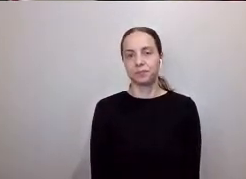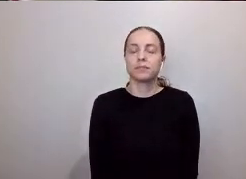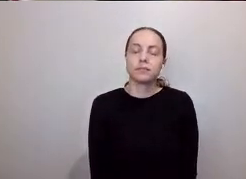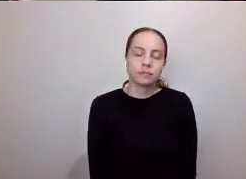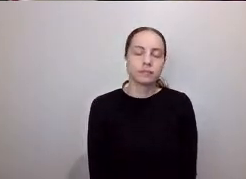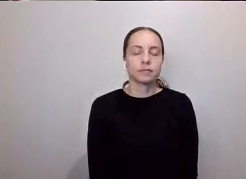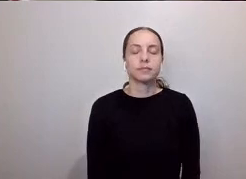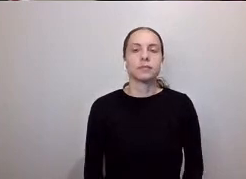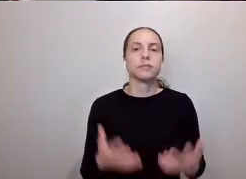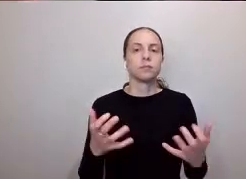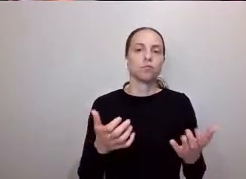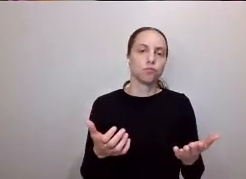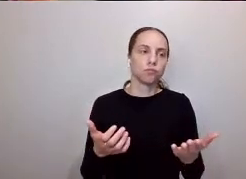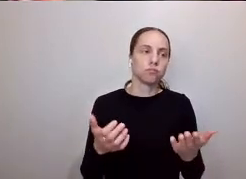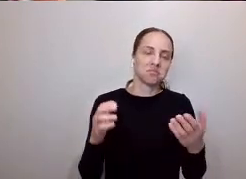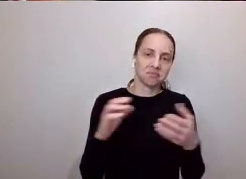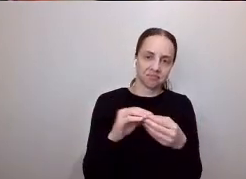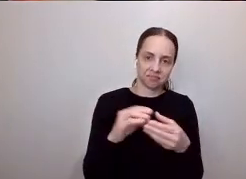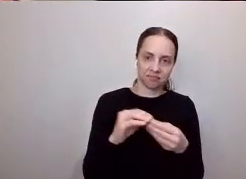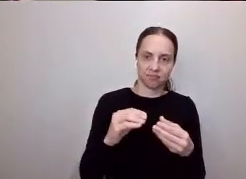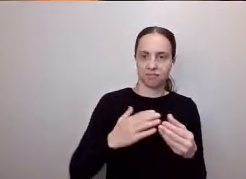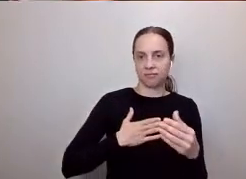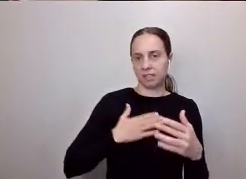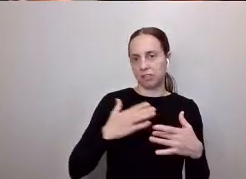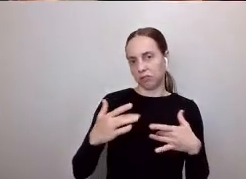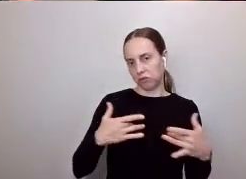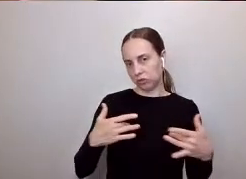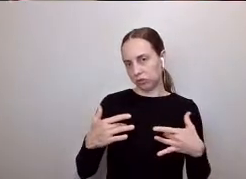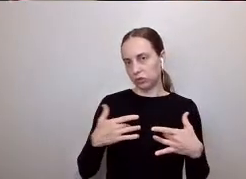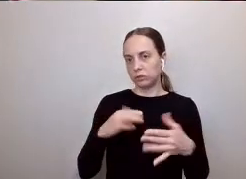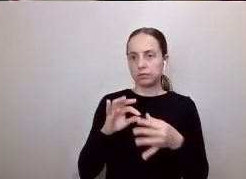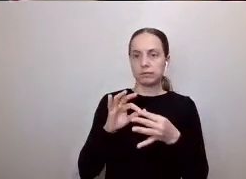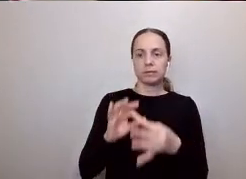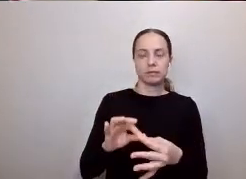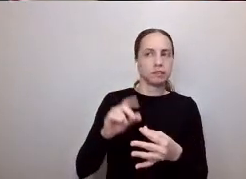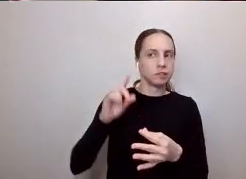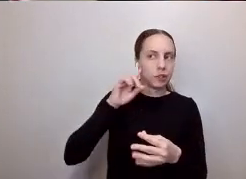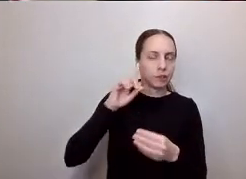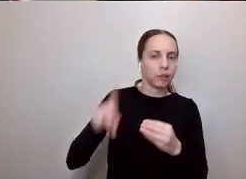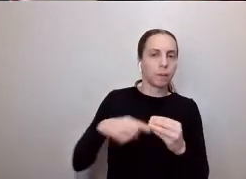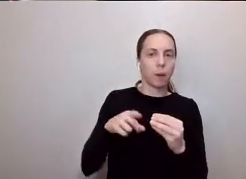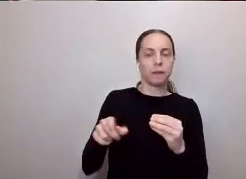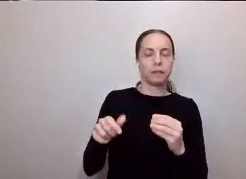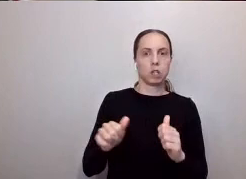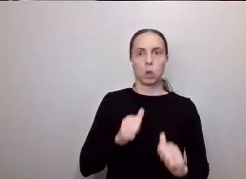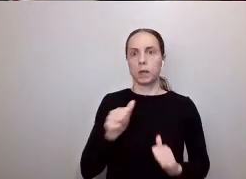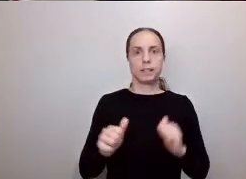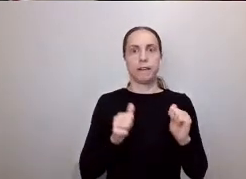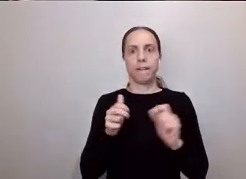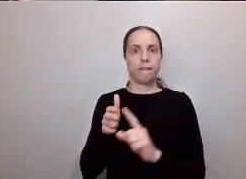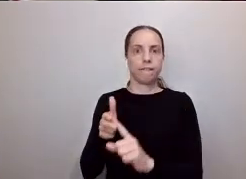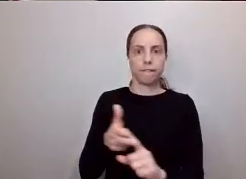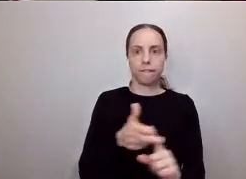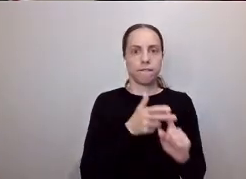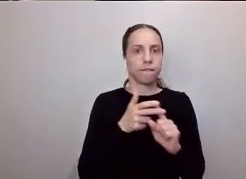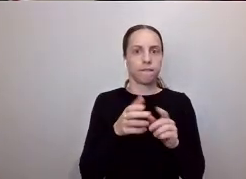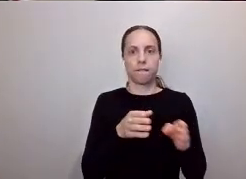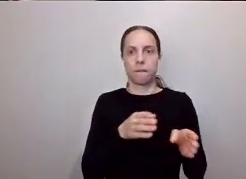concerns around hearing about this aggressive recruitment plan for the first time right